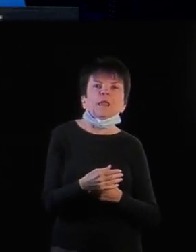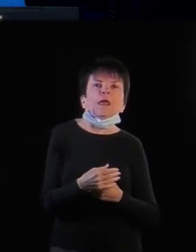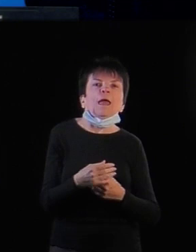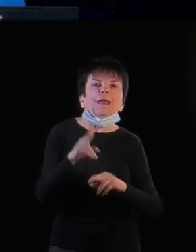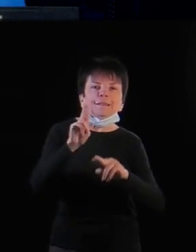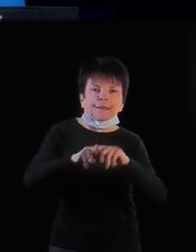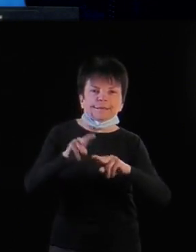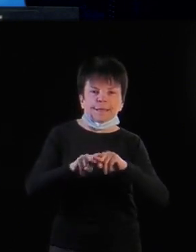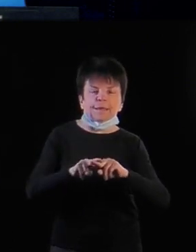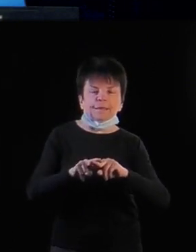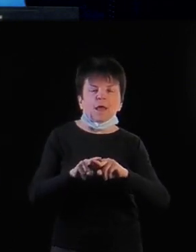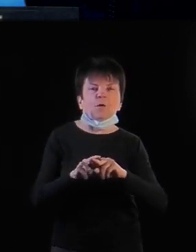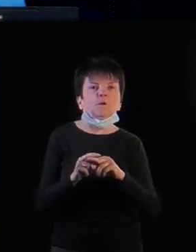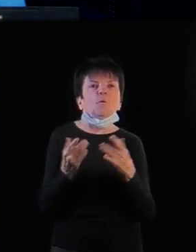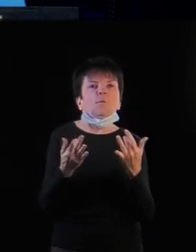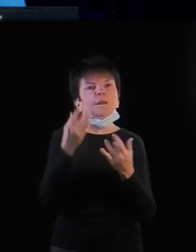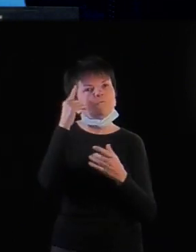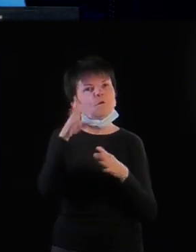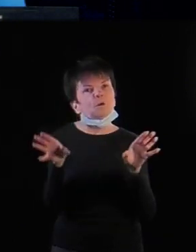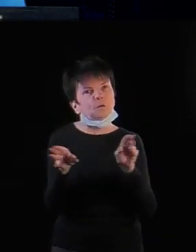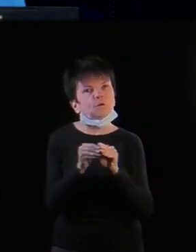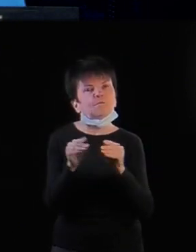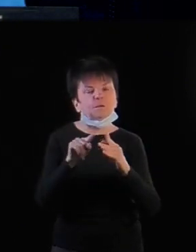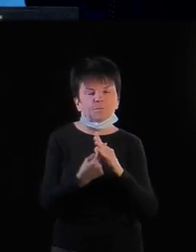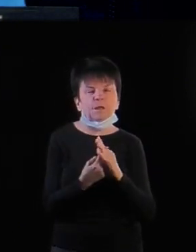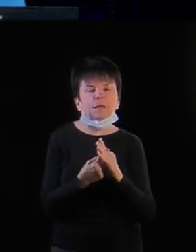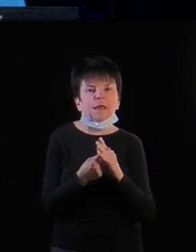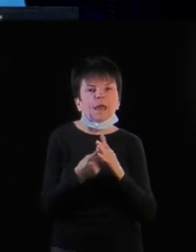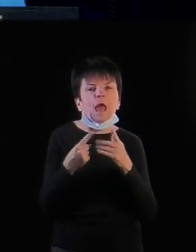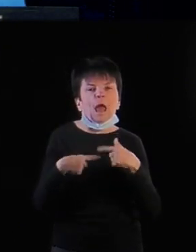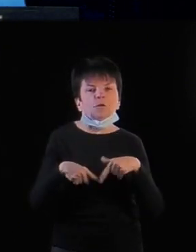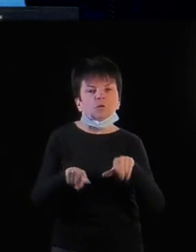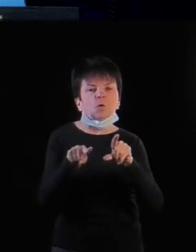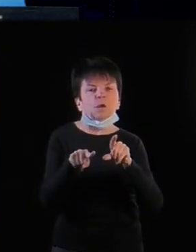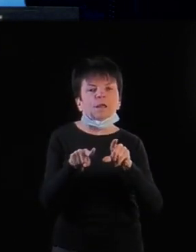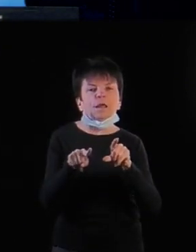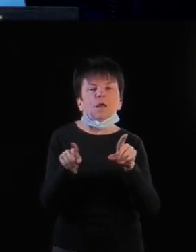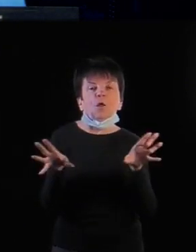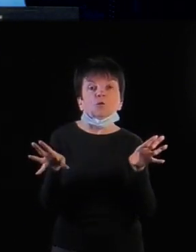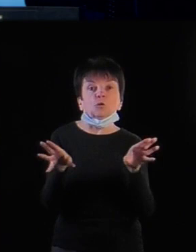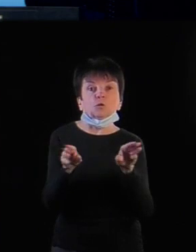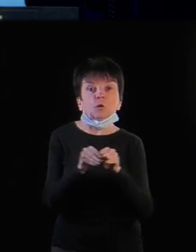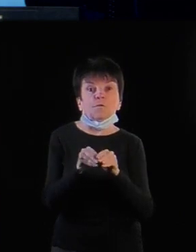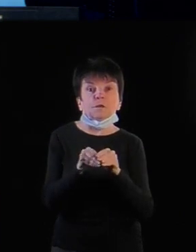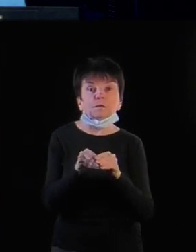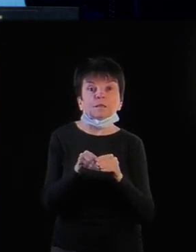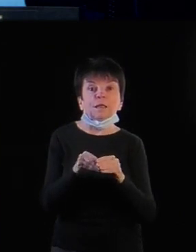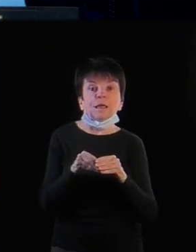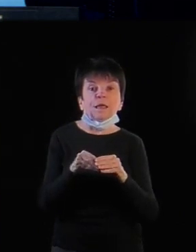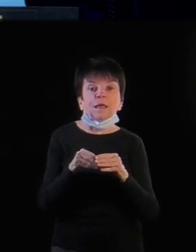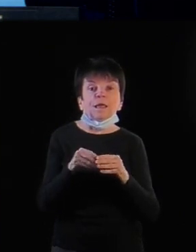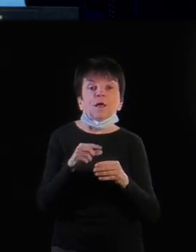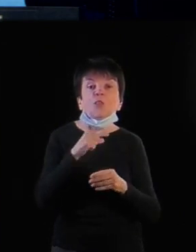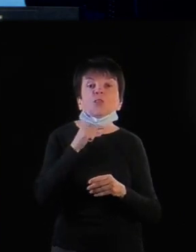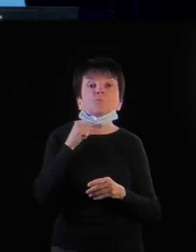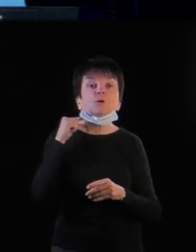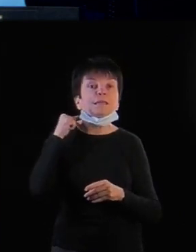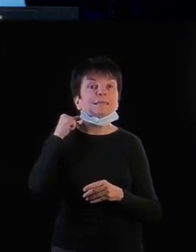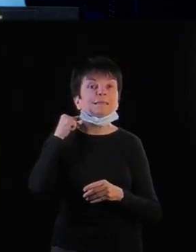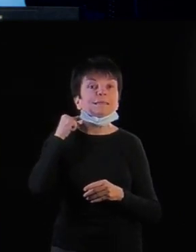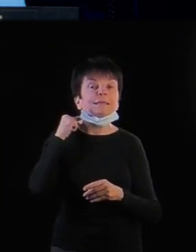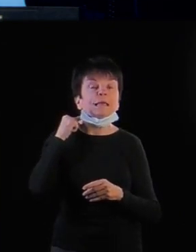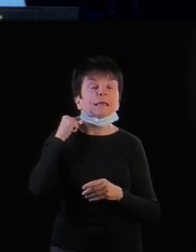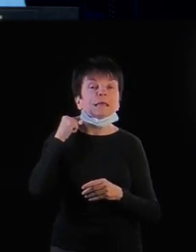ready for the service to begin. And in the midst of the service ready to begin, the priest who was on the